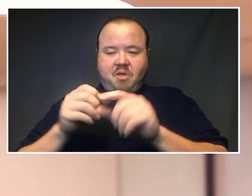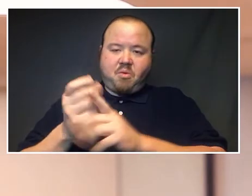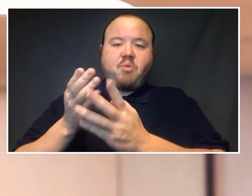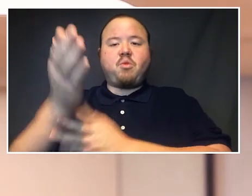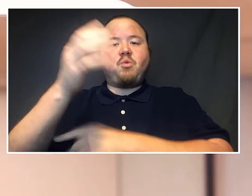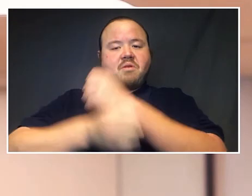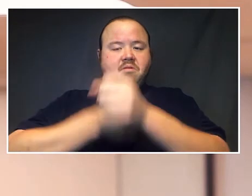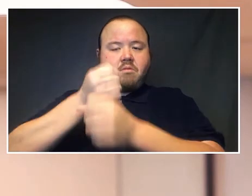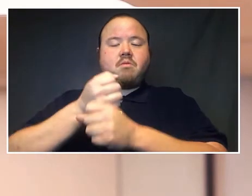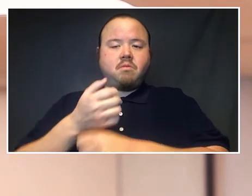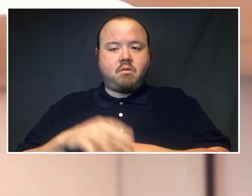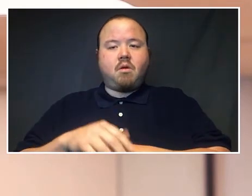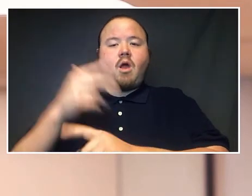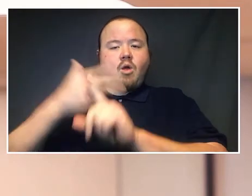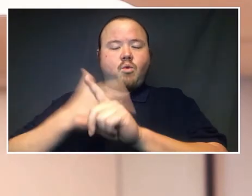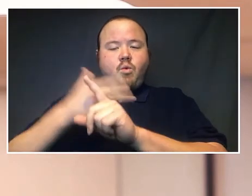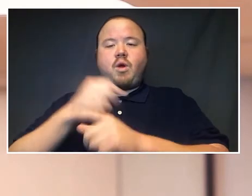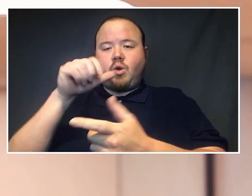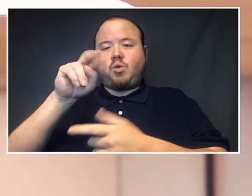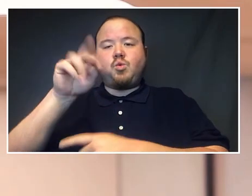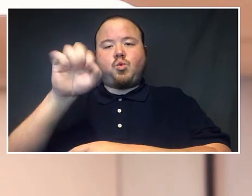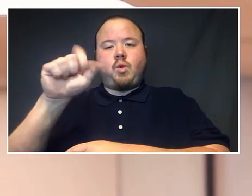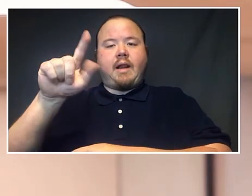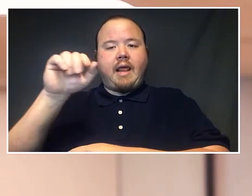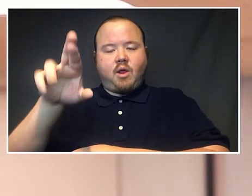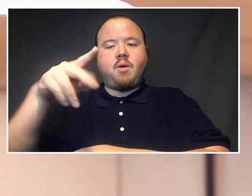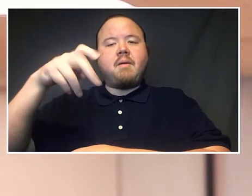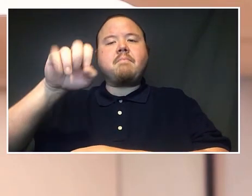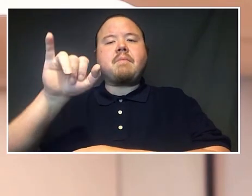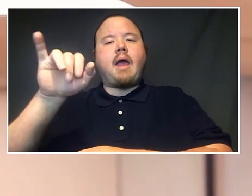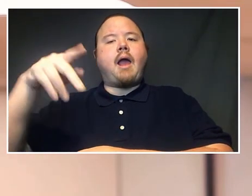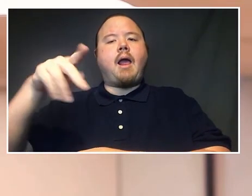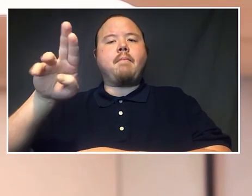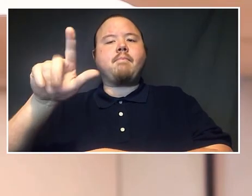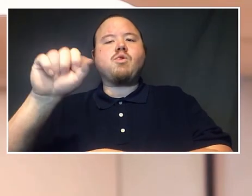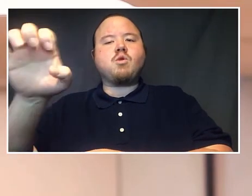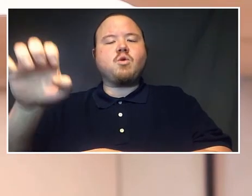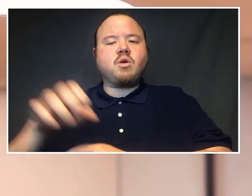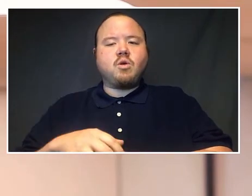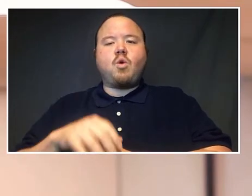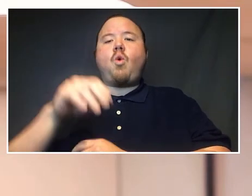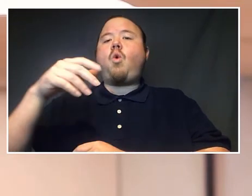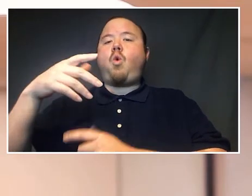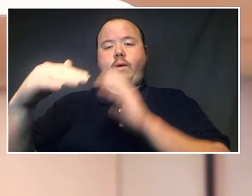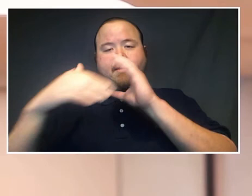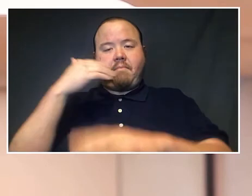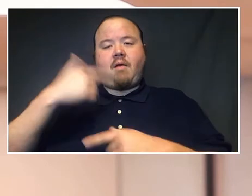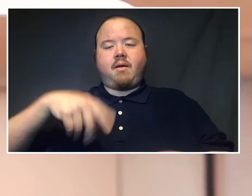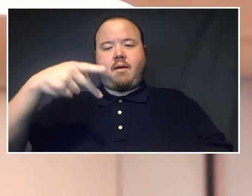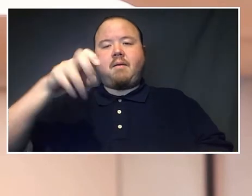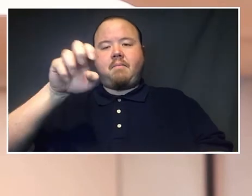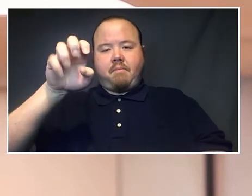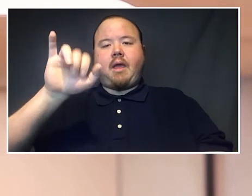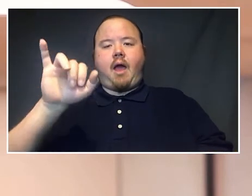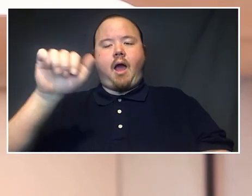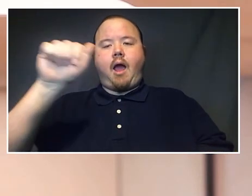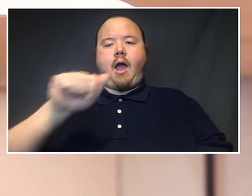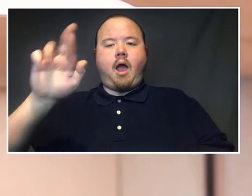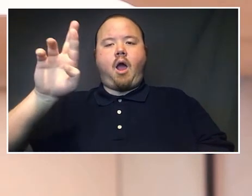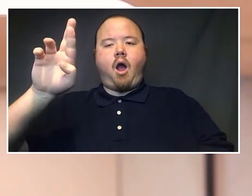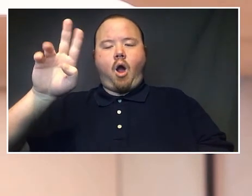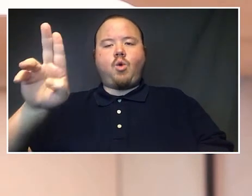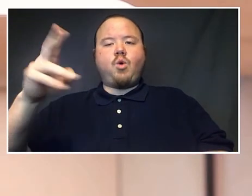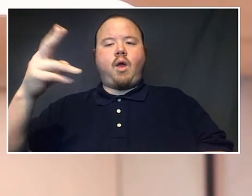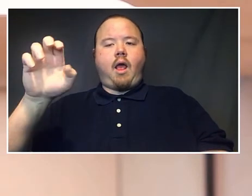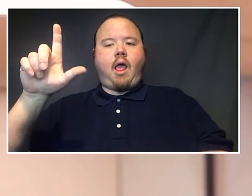year, our quarterly newsletter, the PEI Pulse. You can email pei@ruhealth.org to get on the distribution list. We